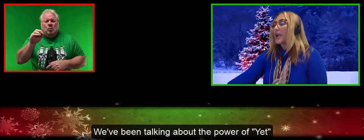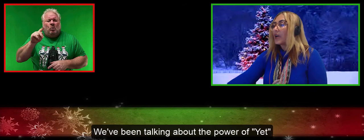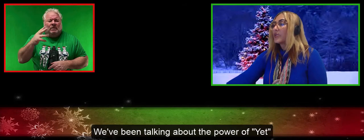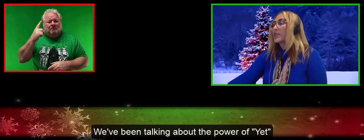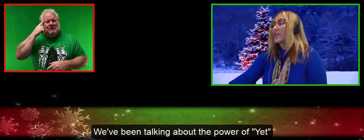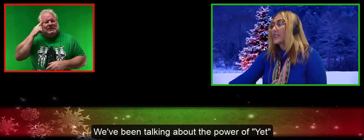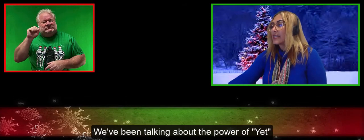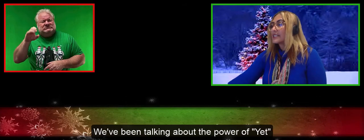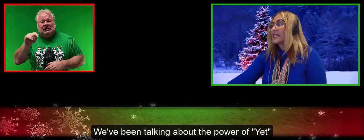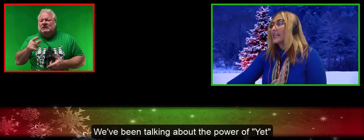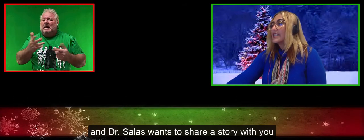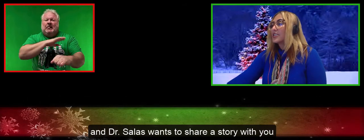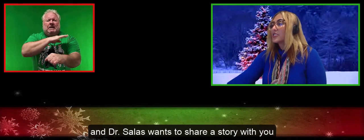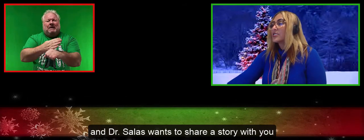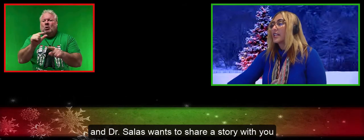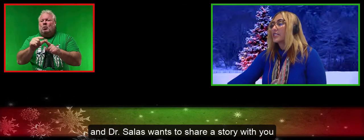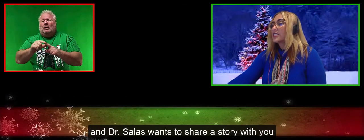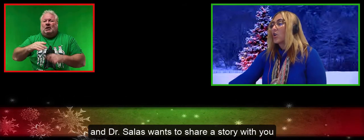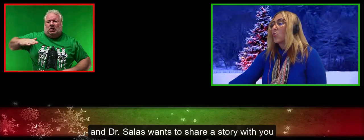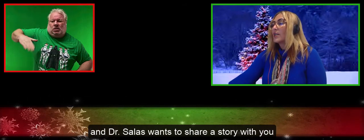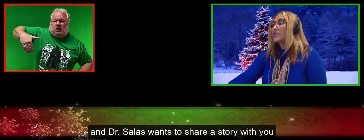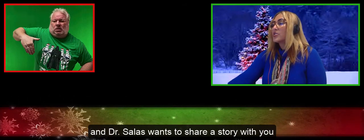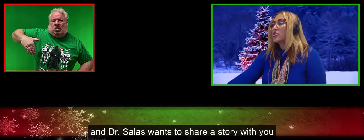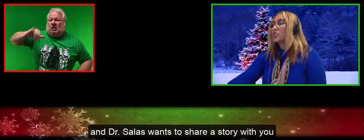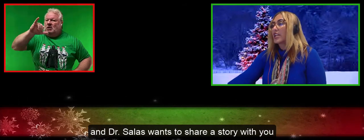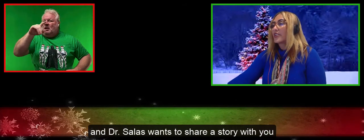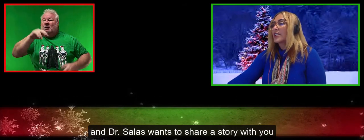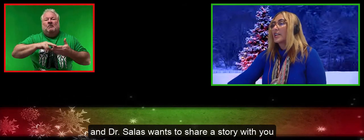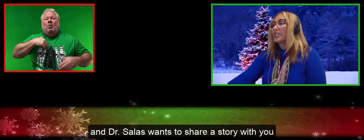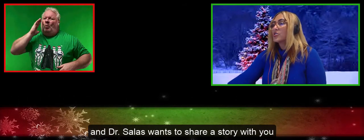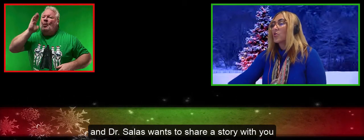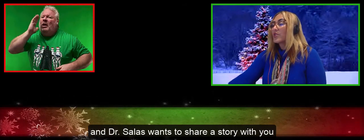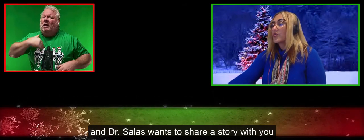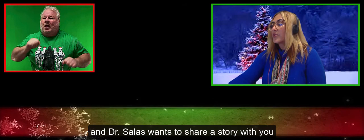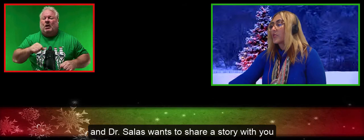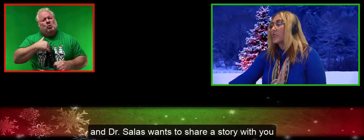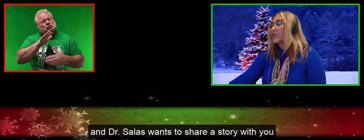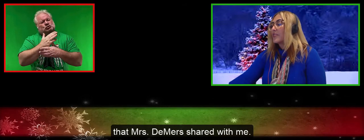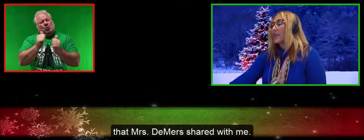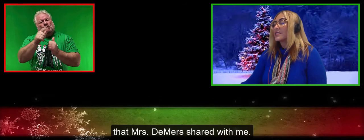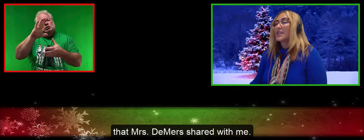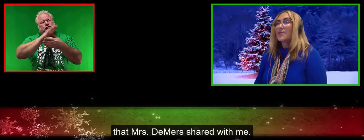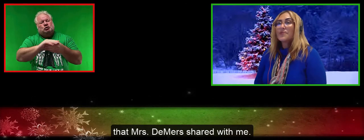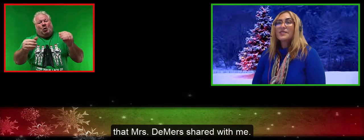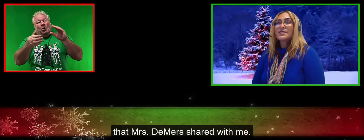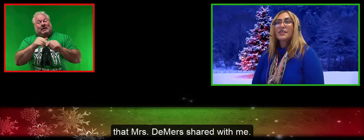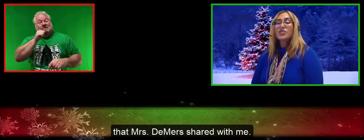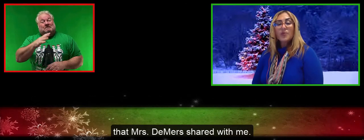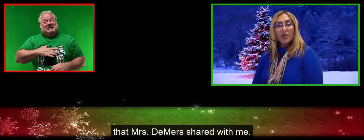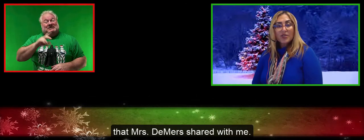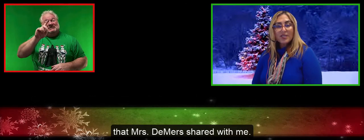the power of yet. And Dr. Salas wants to share a story with you that